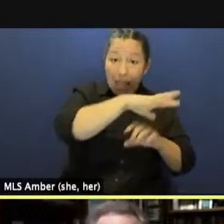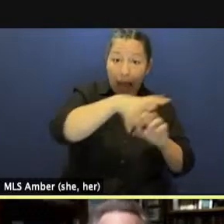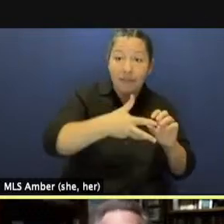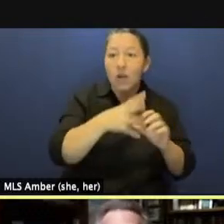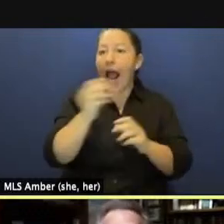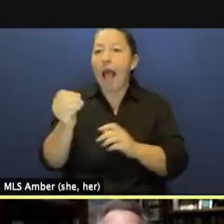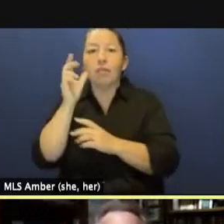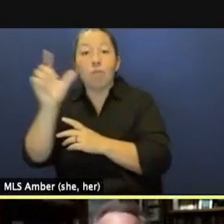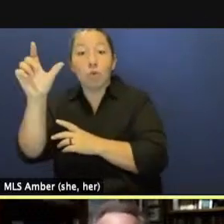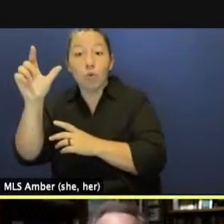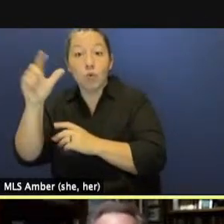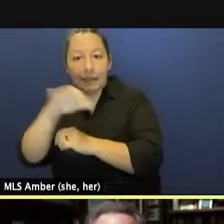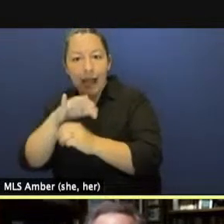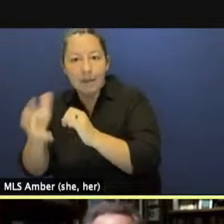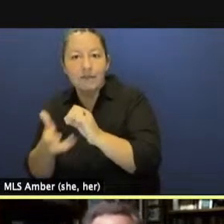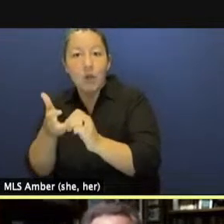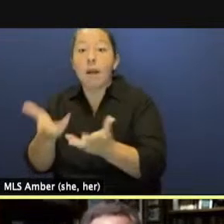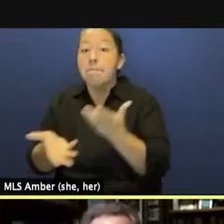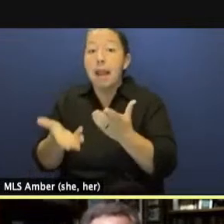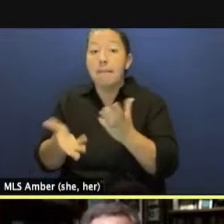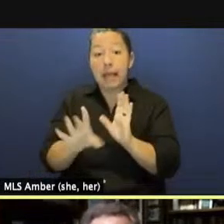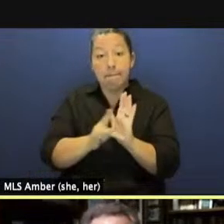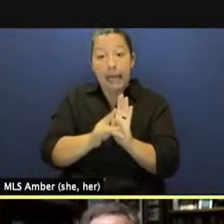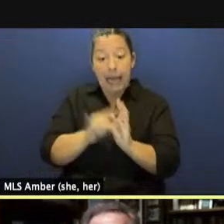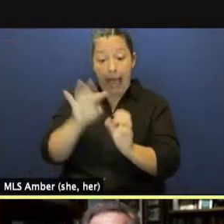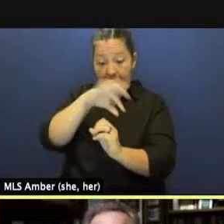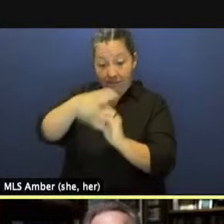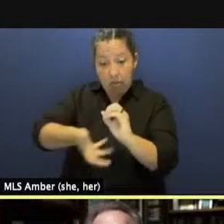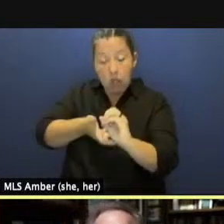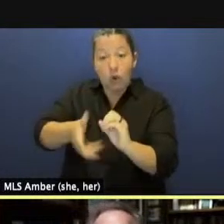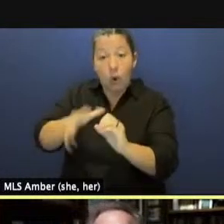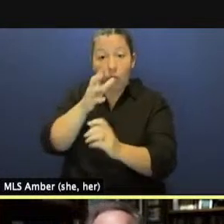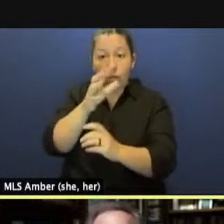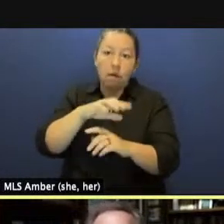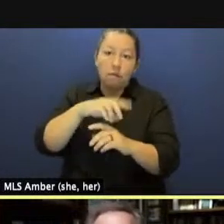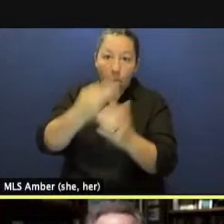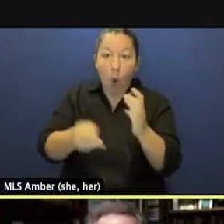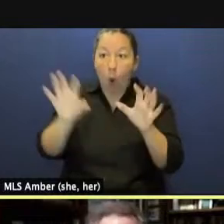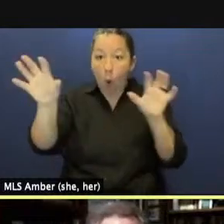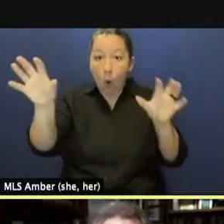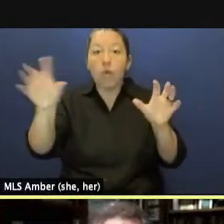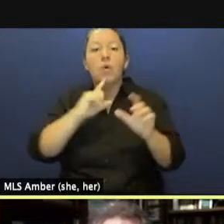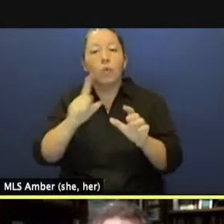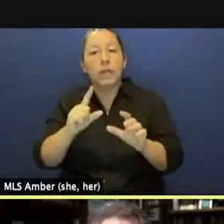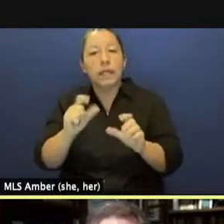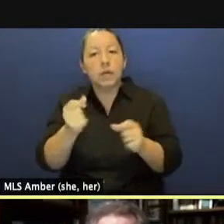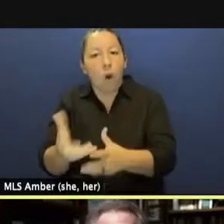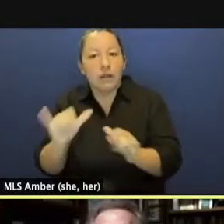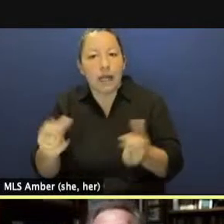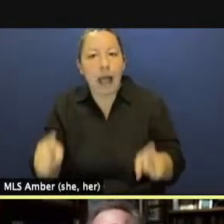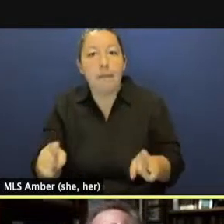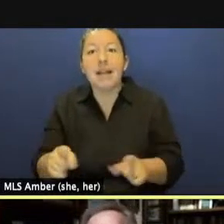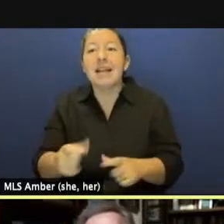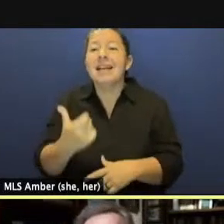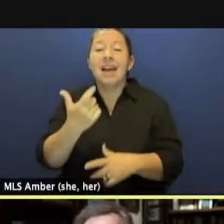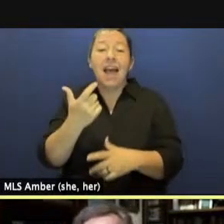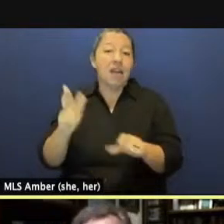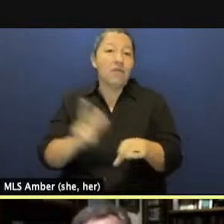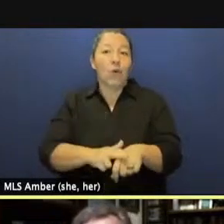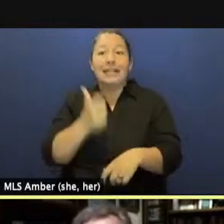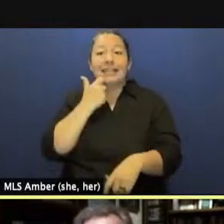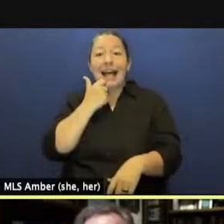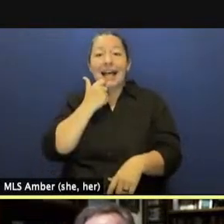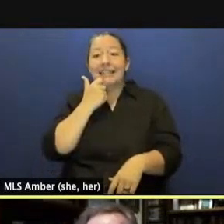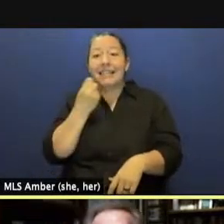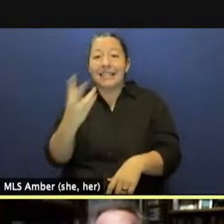the magnetic field really enabled that. And then, of course, for the last several billion years, 3 billion years or